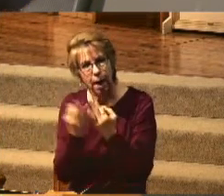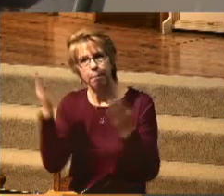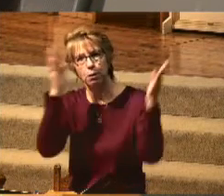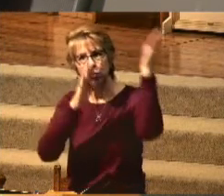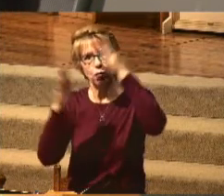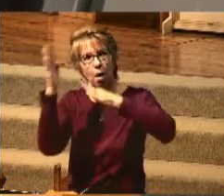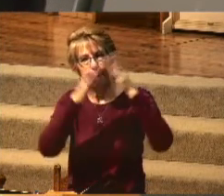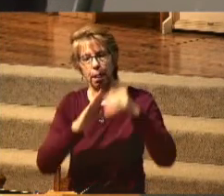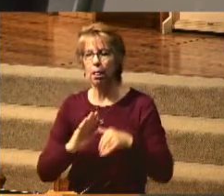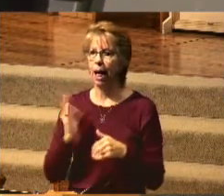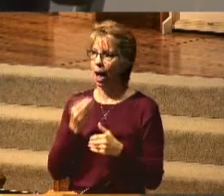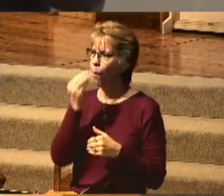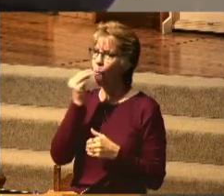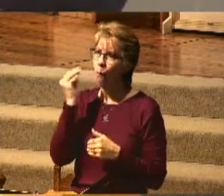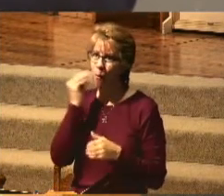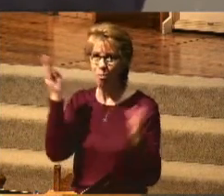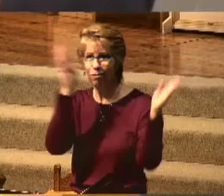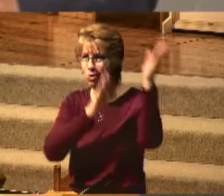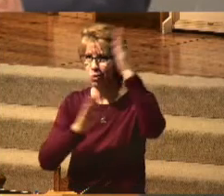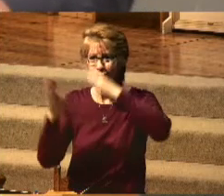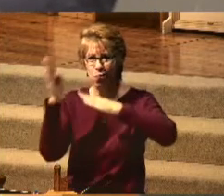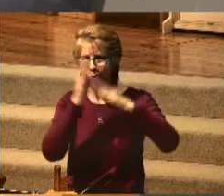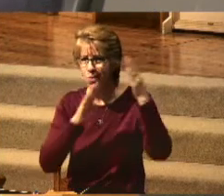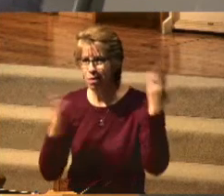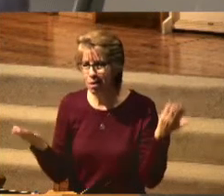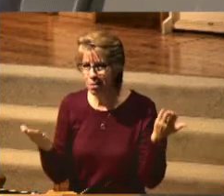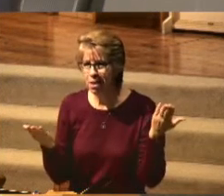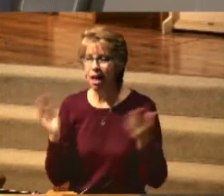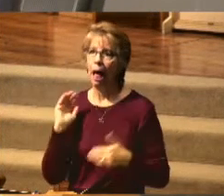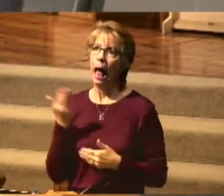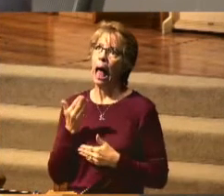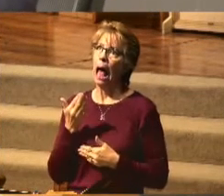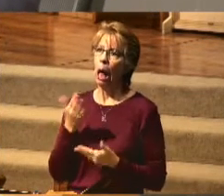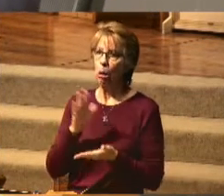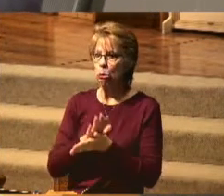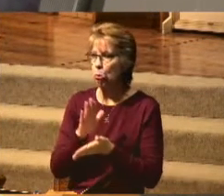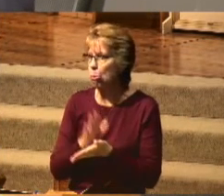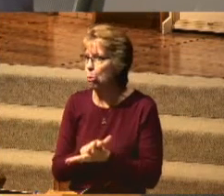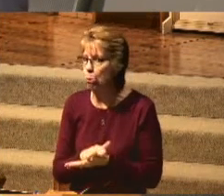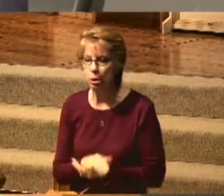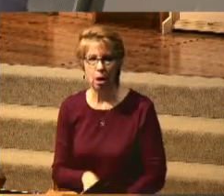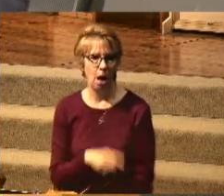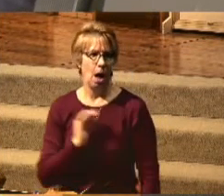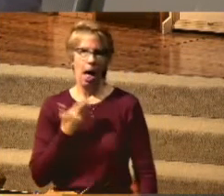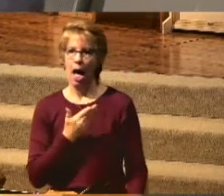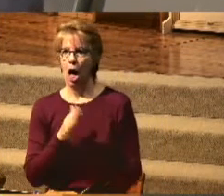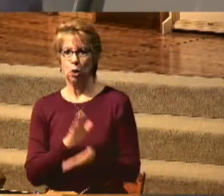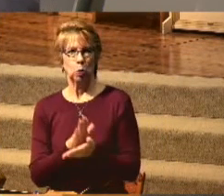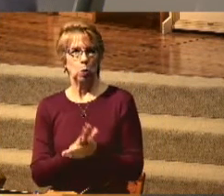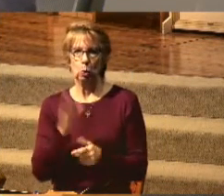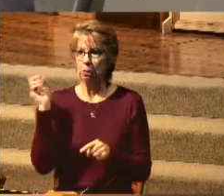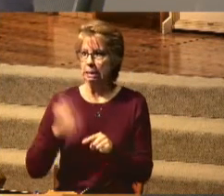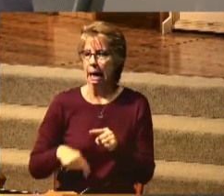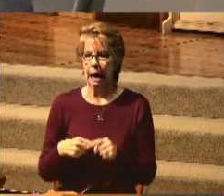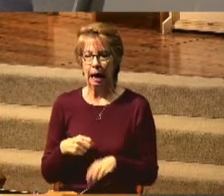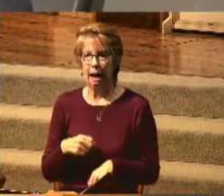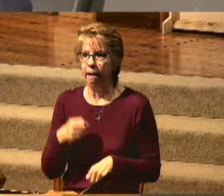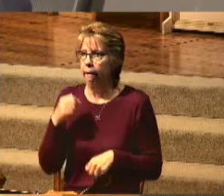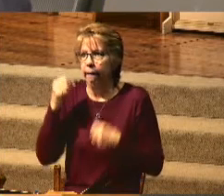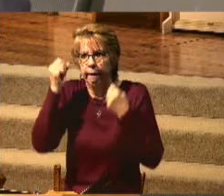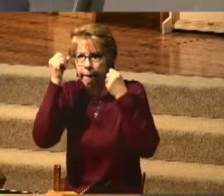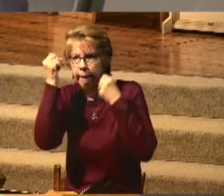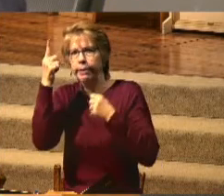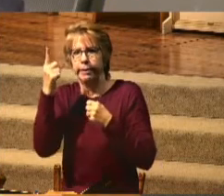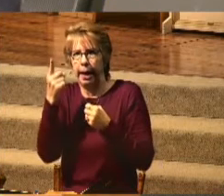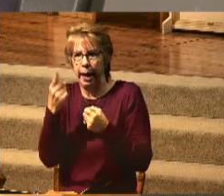Our homes are having trouble. Our schools are having, they can't figure out how to get school started. You been watching that